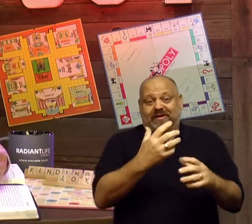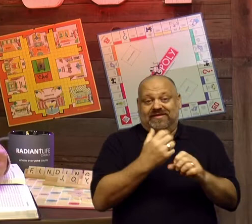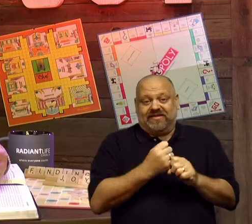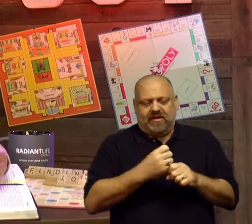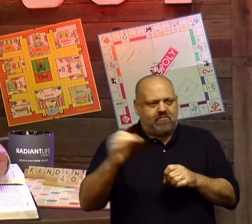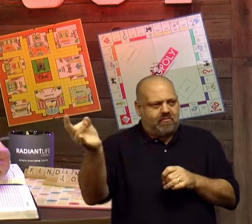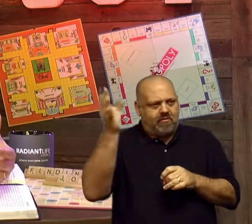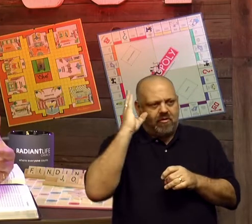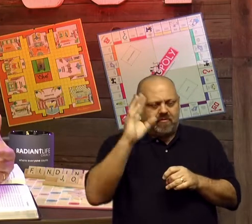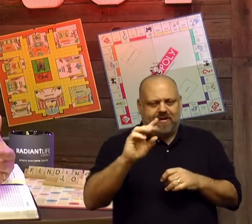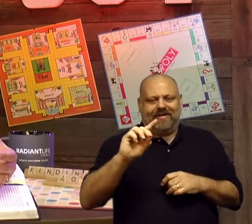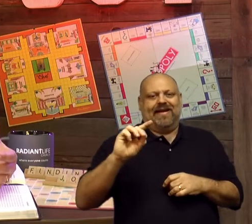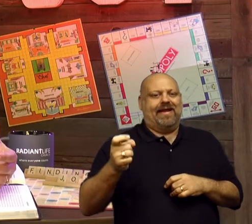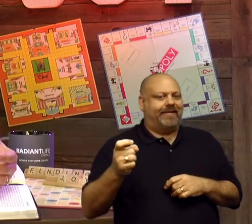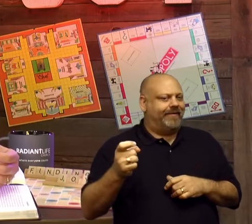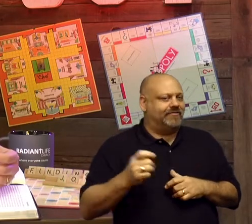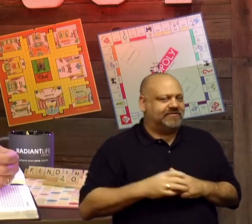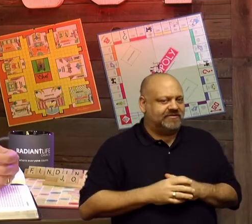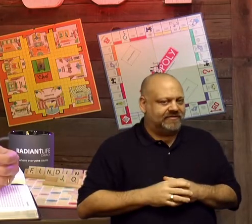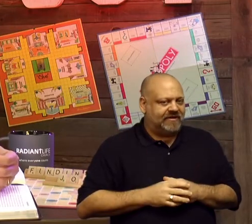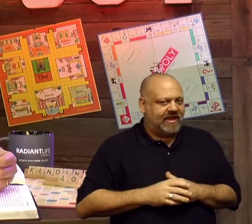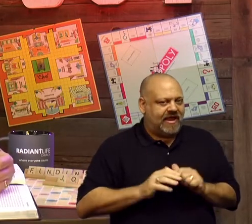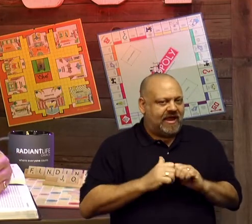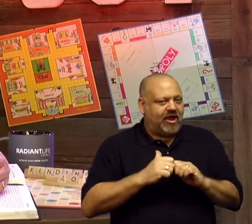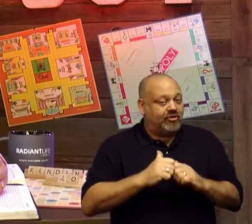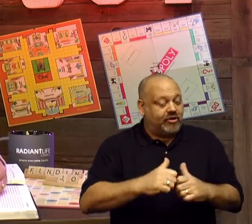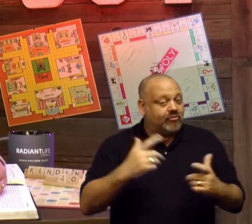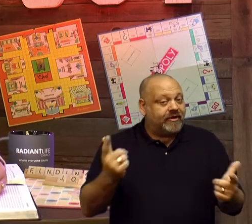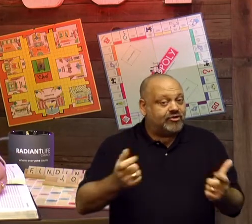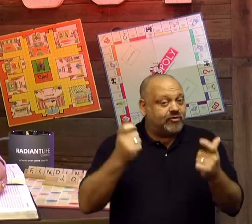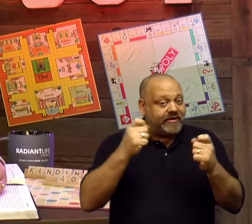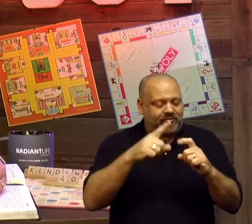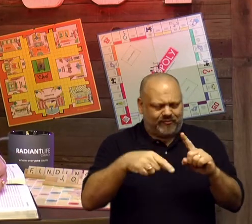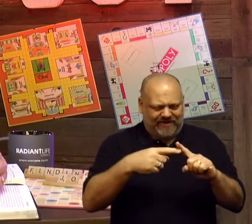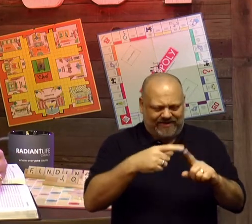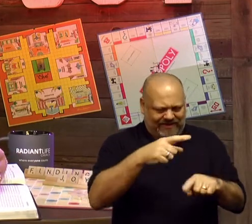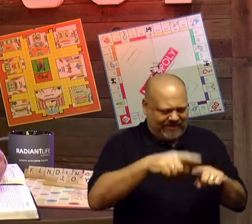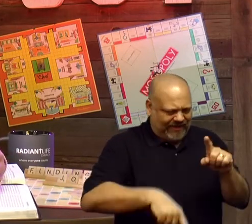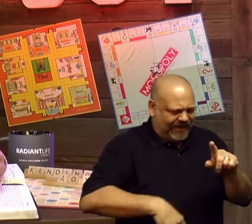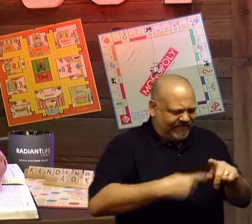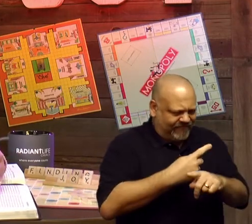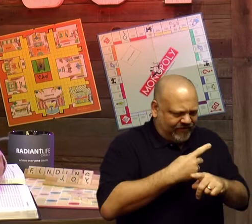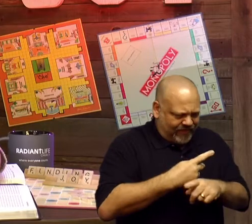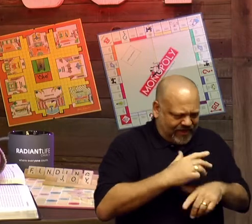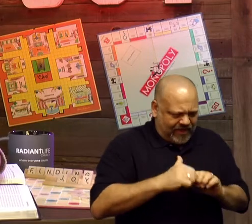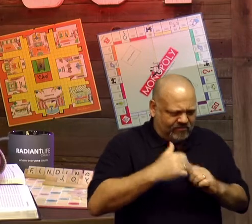just received a horrible diagnosis? How do you rejoice when you can't